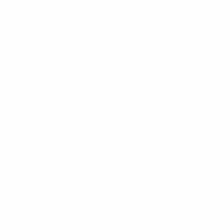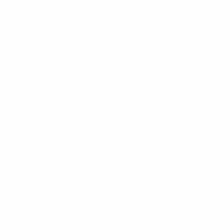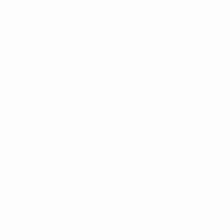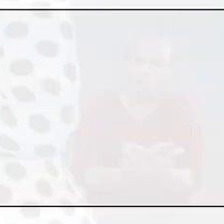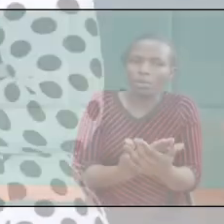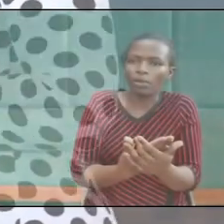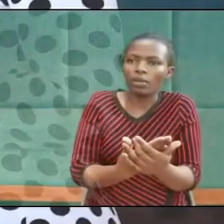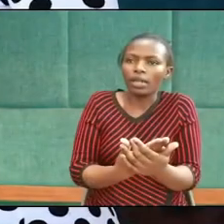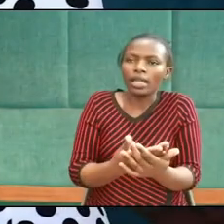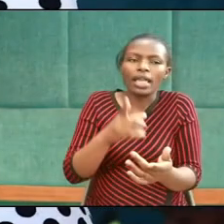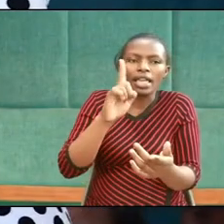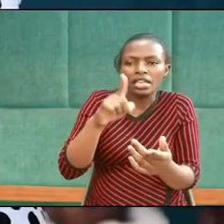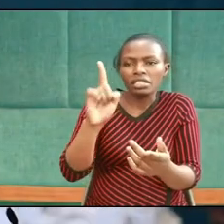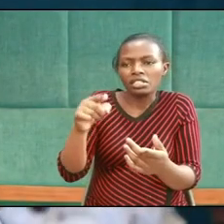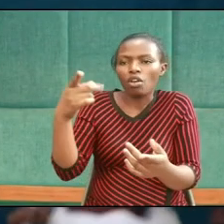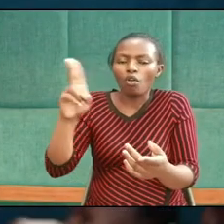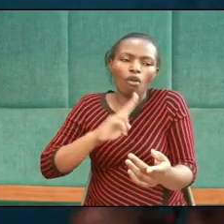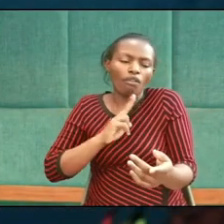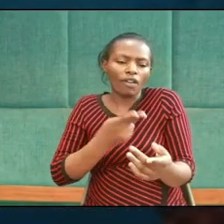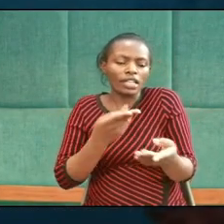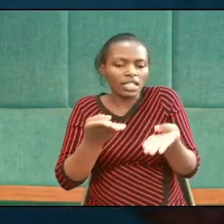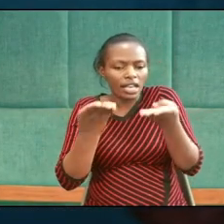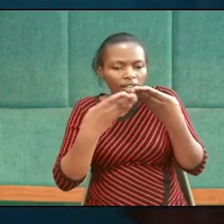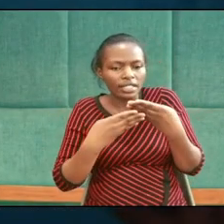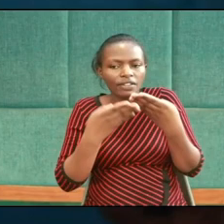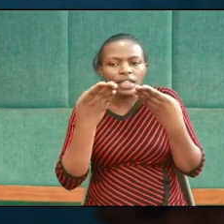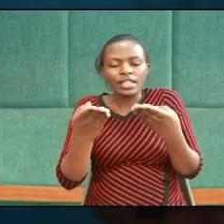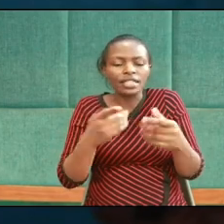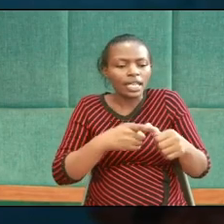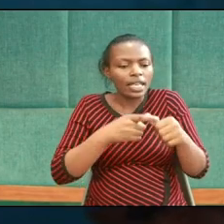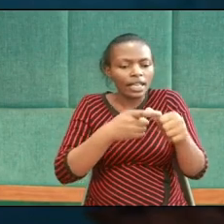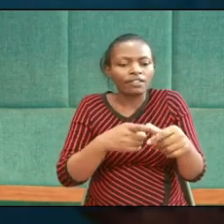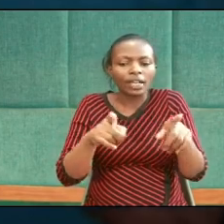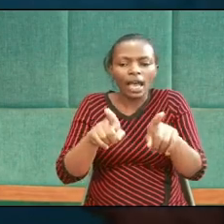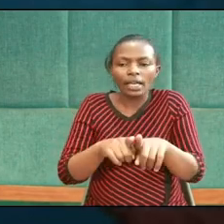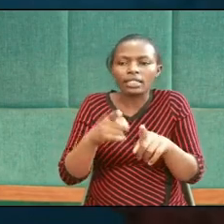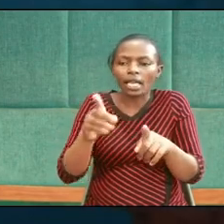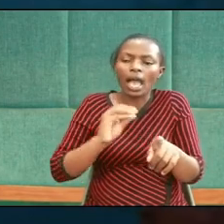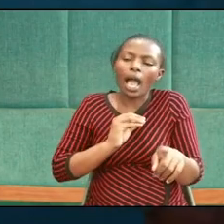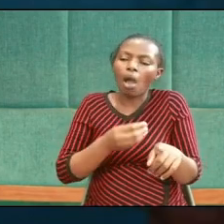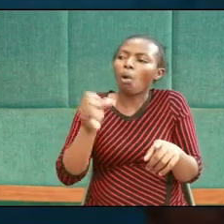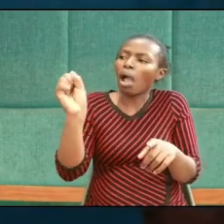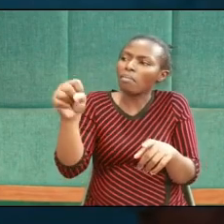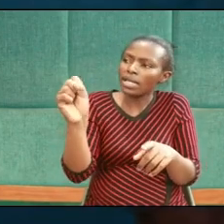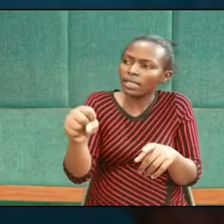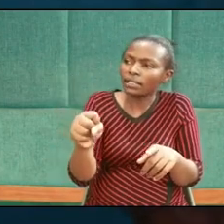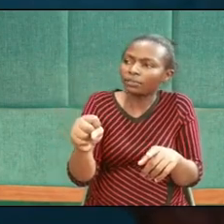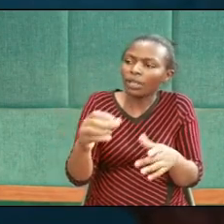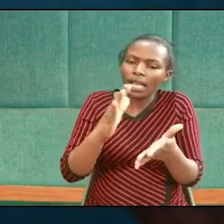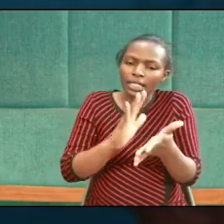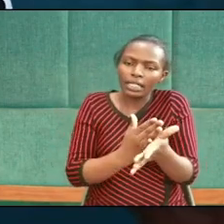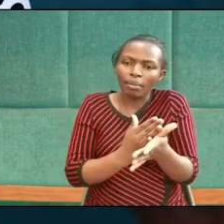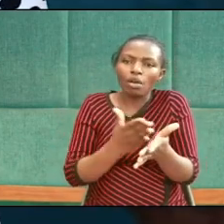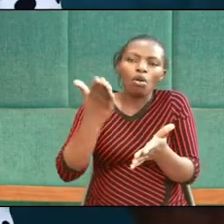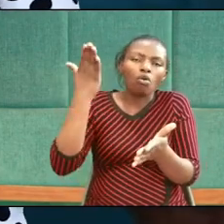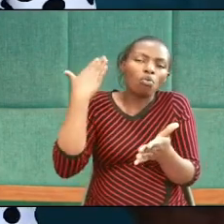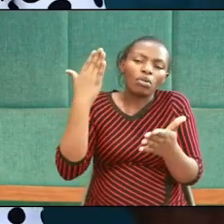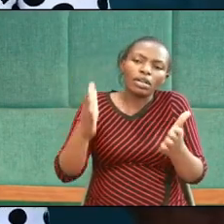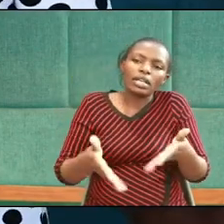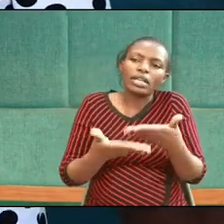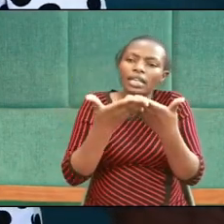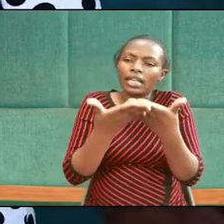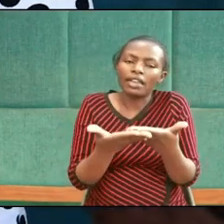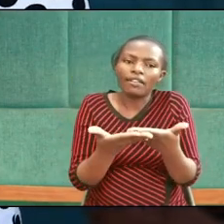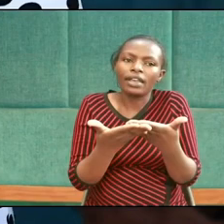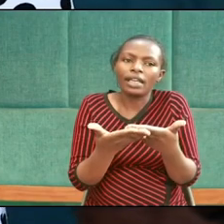of us receives this gift according to our abilities. For some, he'll give the gift of prophecy.